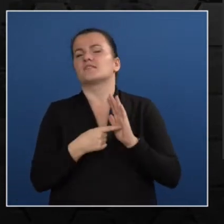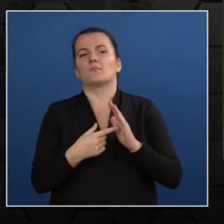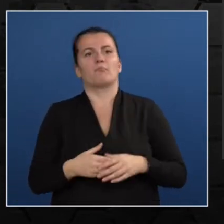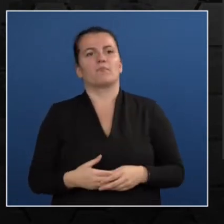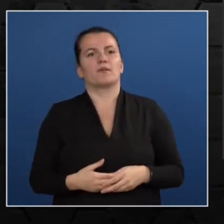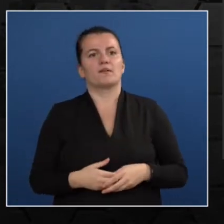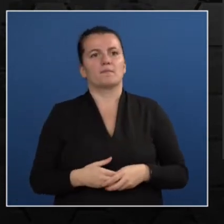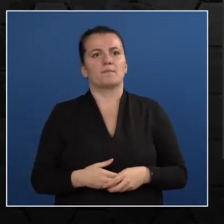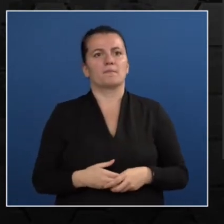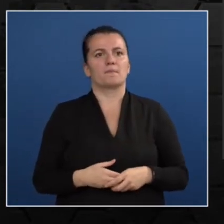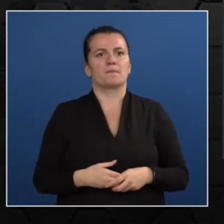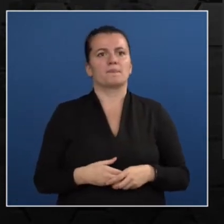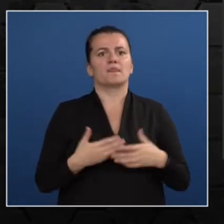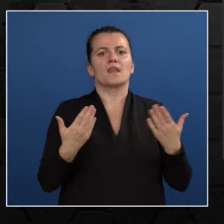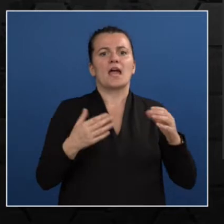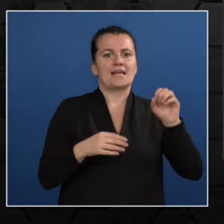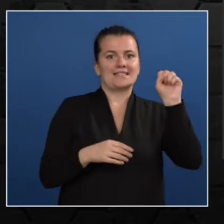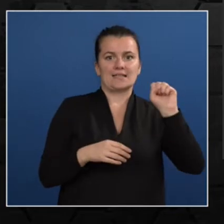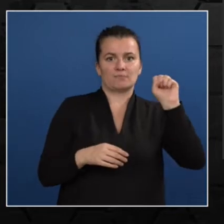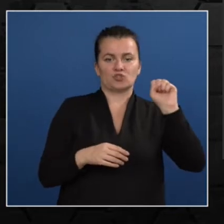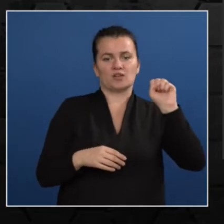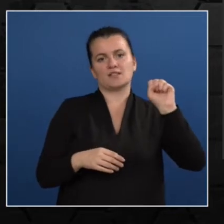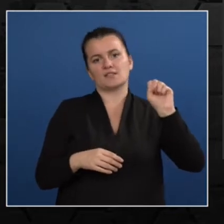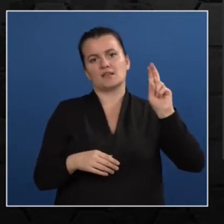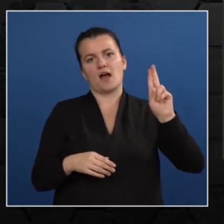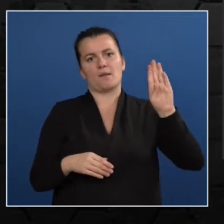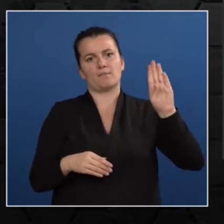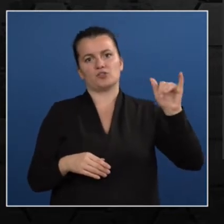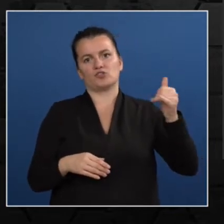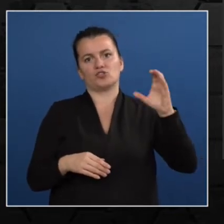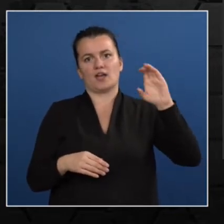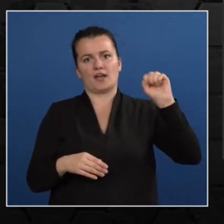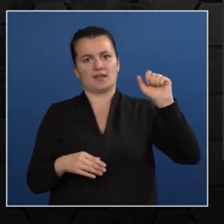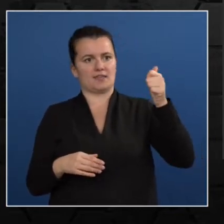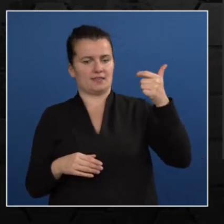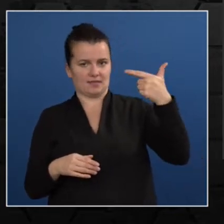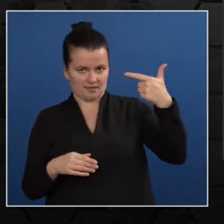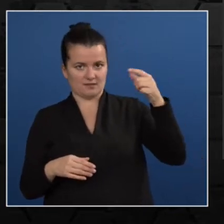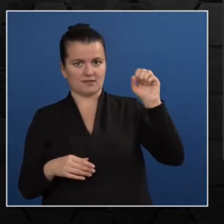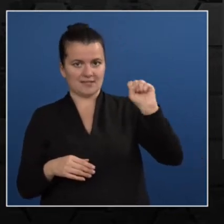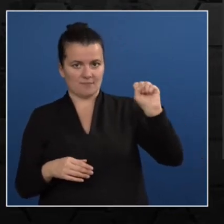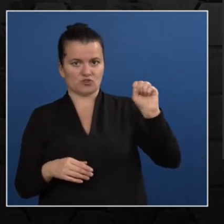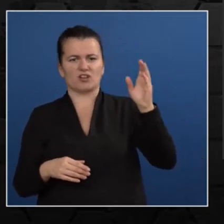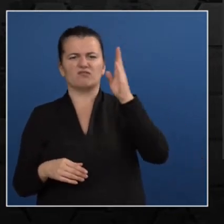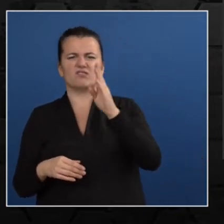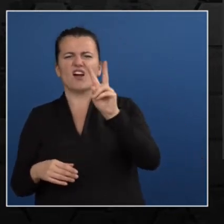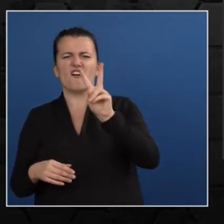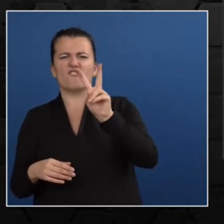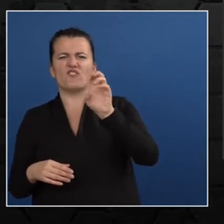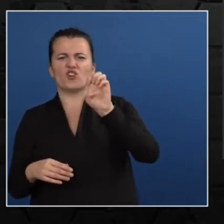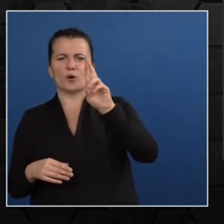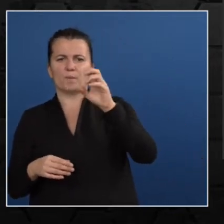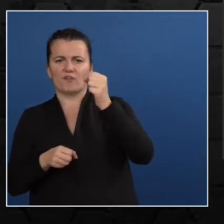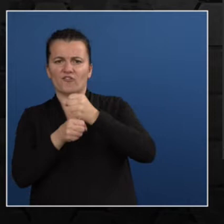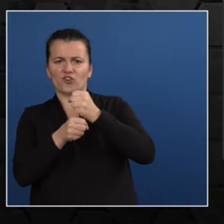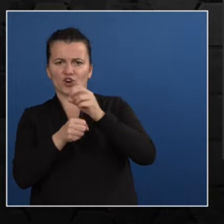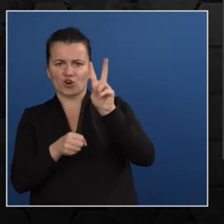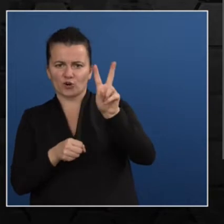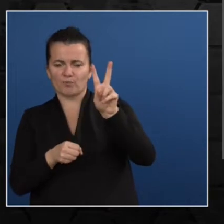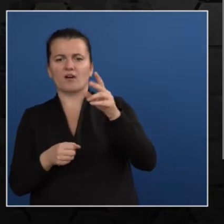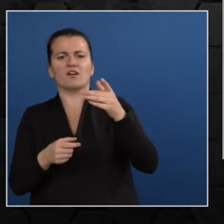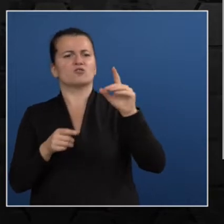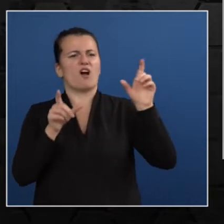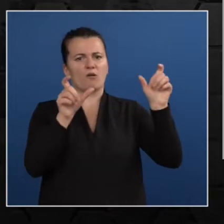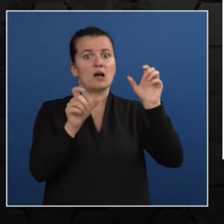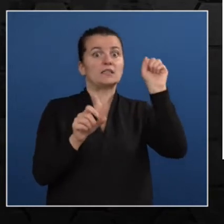come before the verb or after the word, and context-free grammars and those sort of things. So